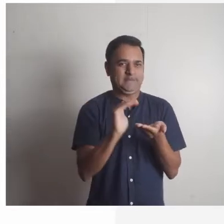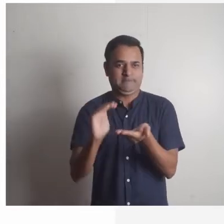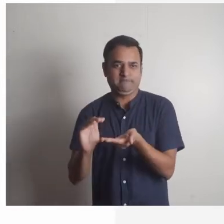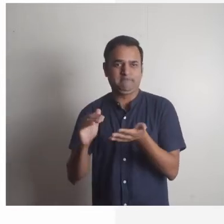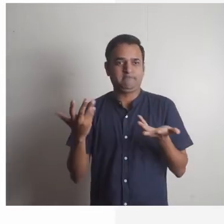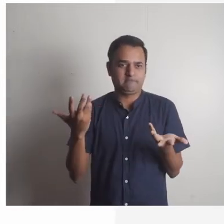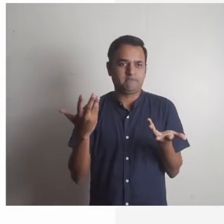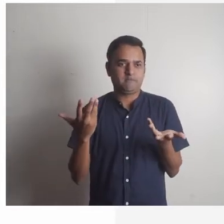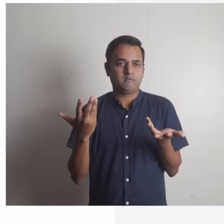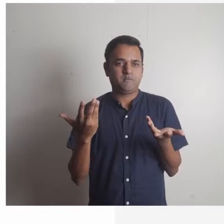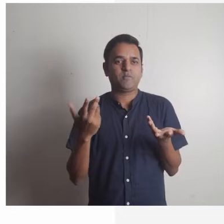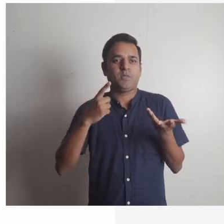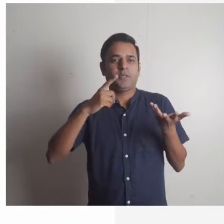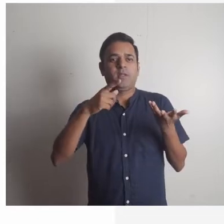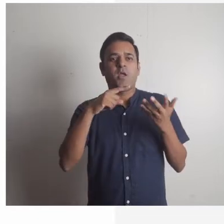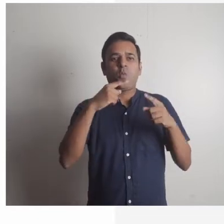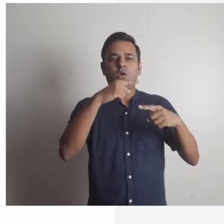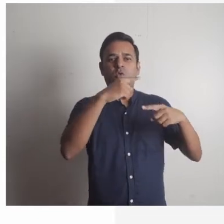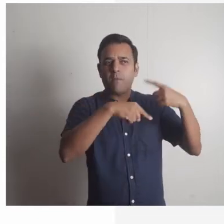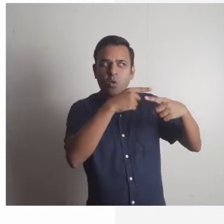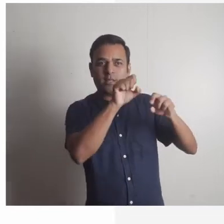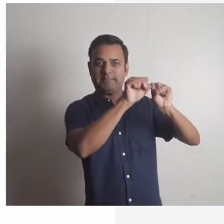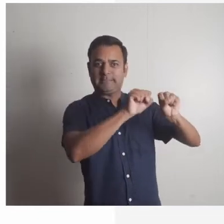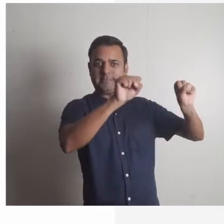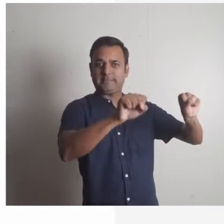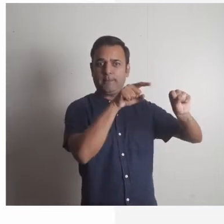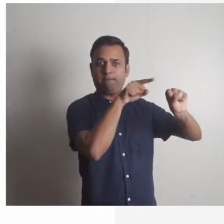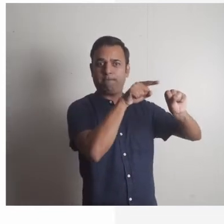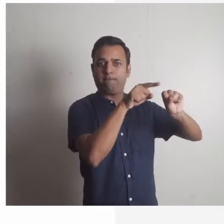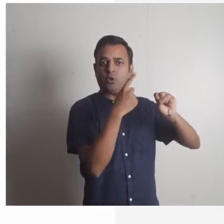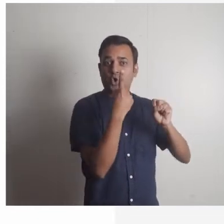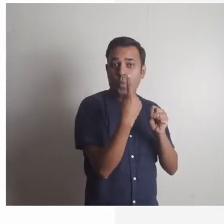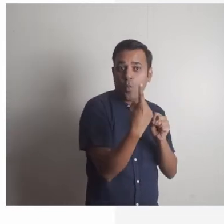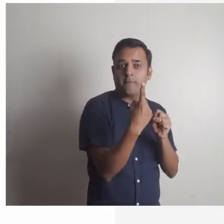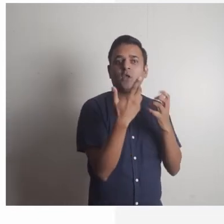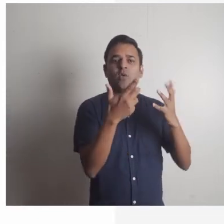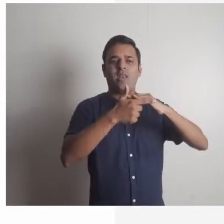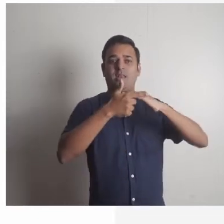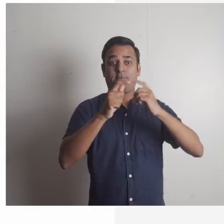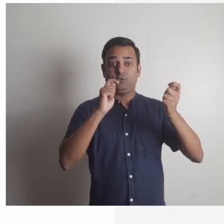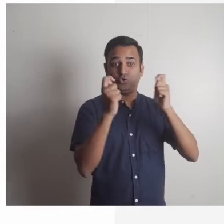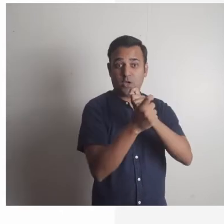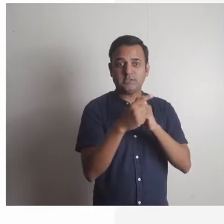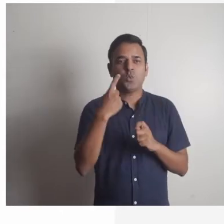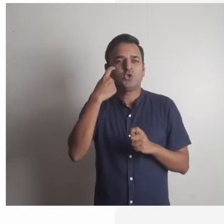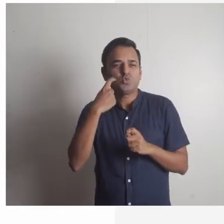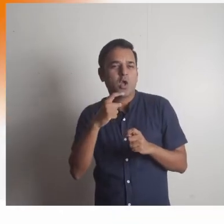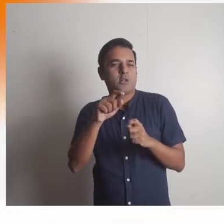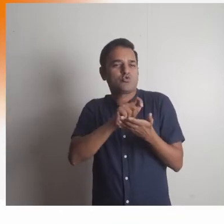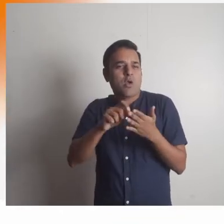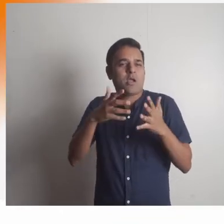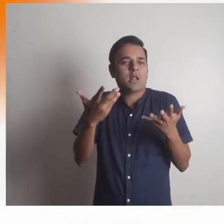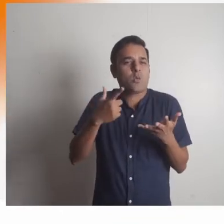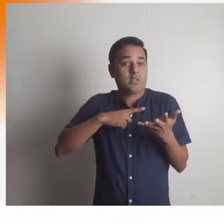of work isn't going to do the level of change that we require, right? And that's why we're interested in building movements for change.